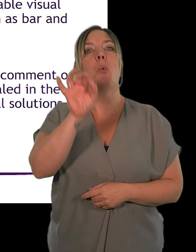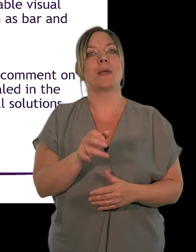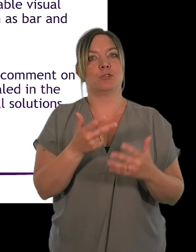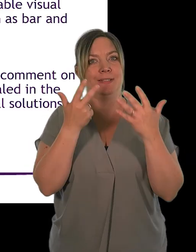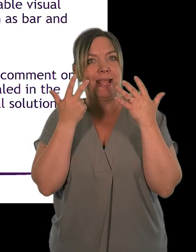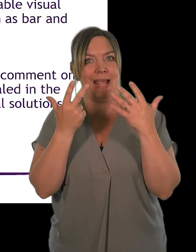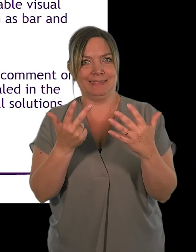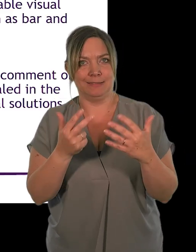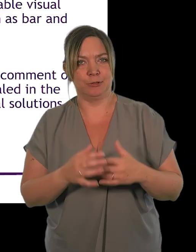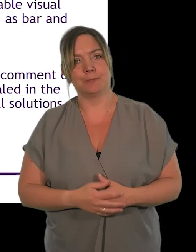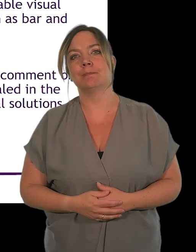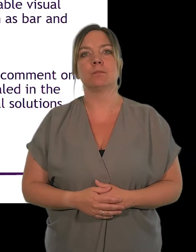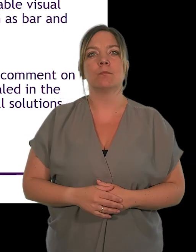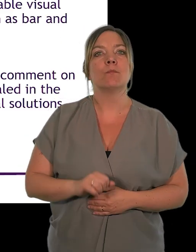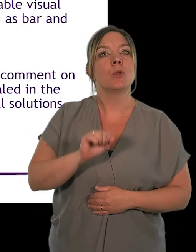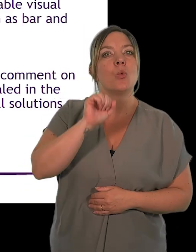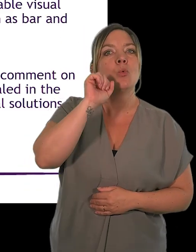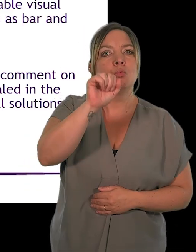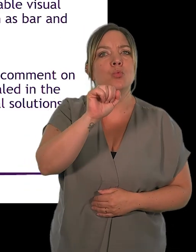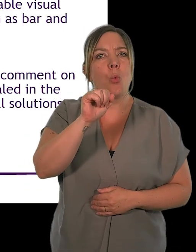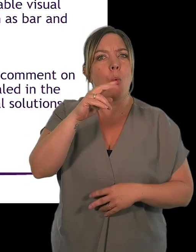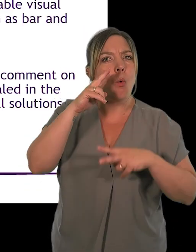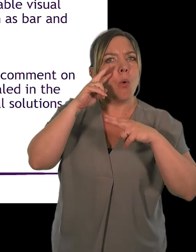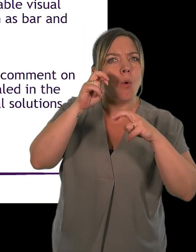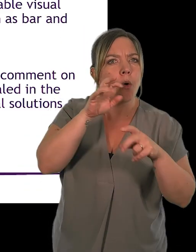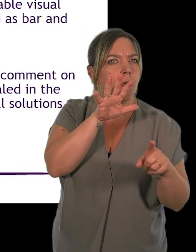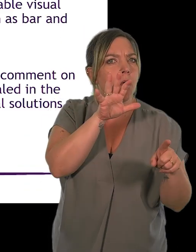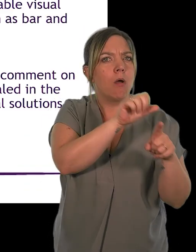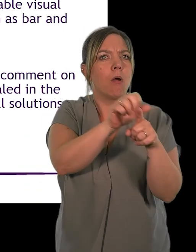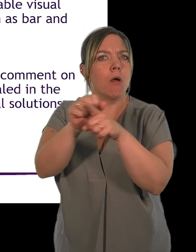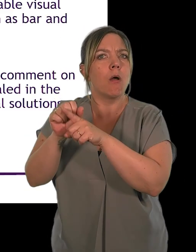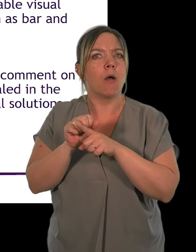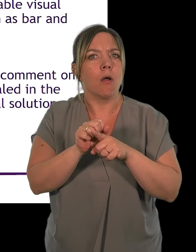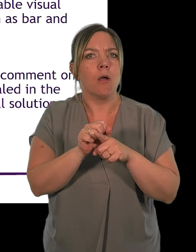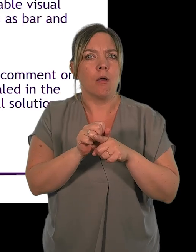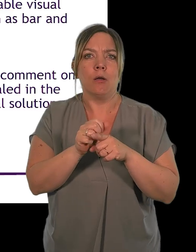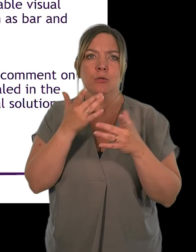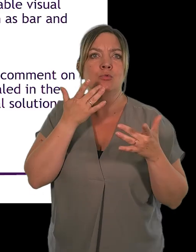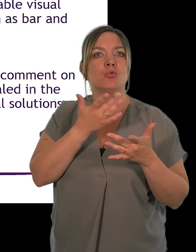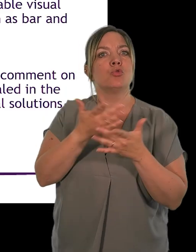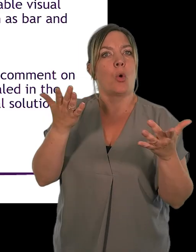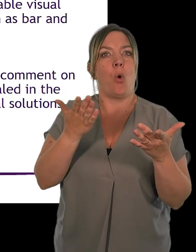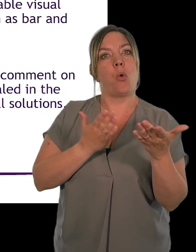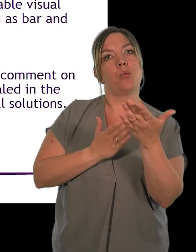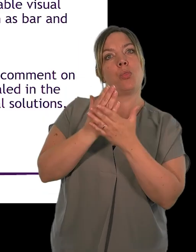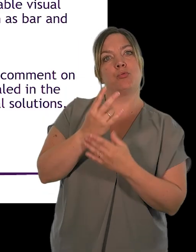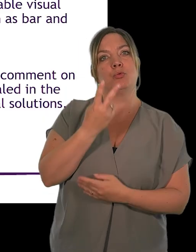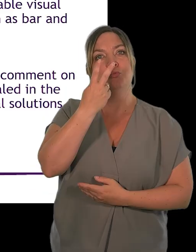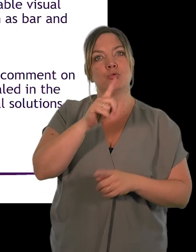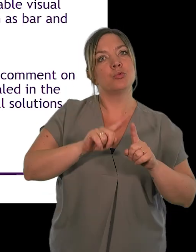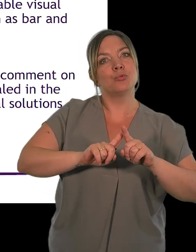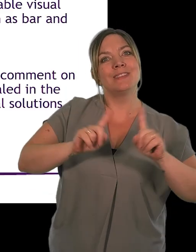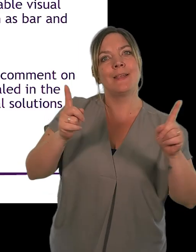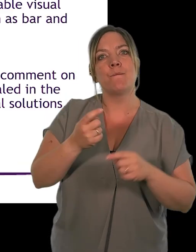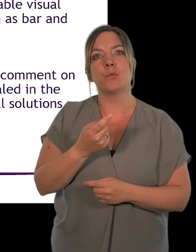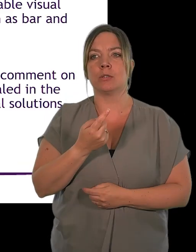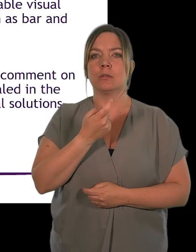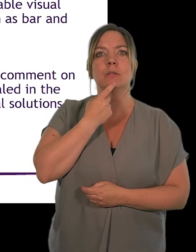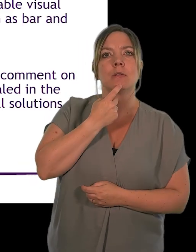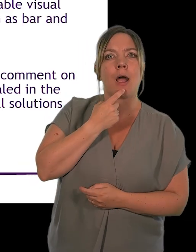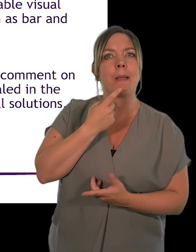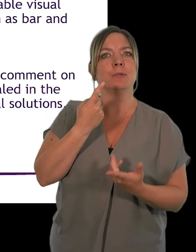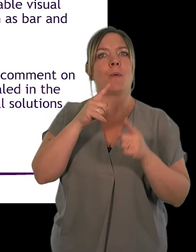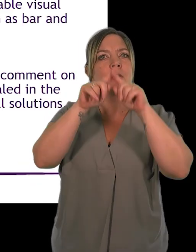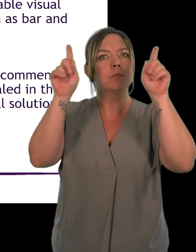of diagrammatical forms to make information easier to understand. So once you've